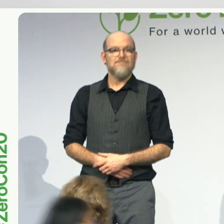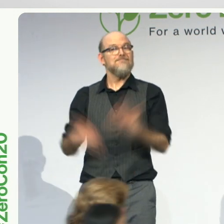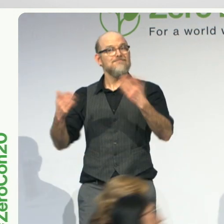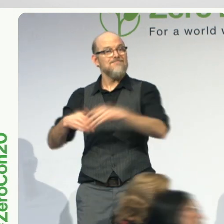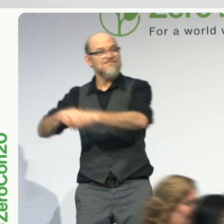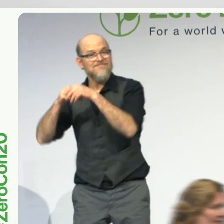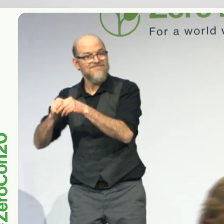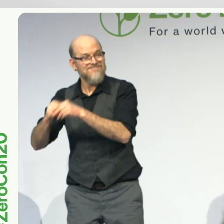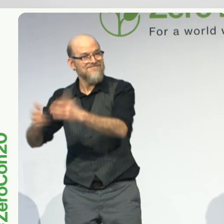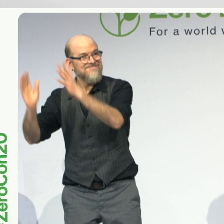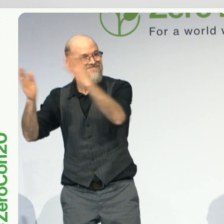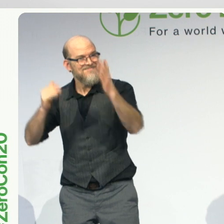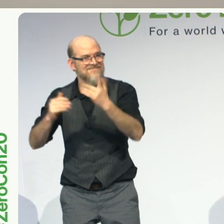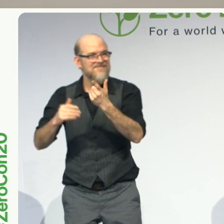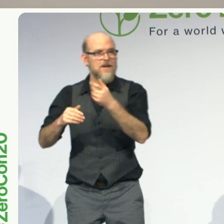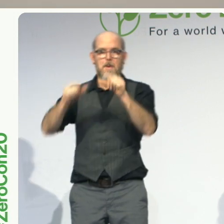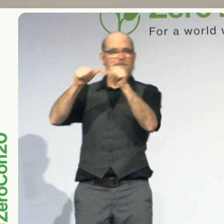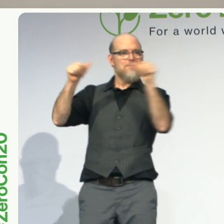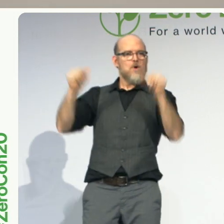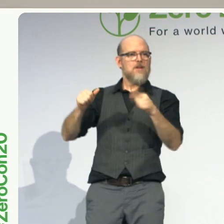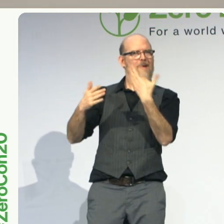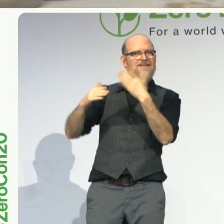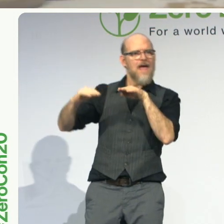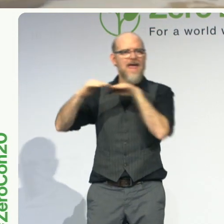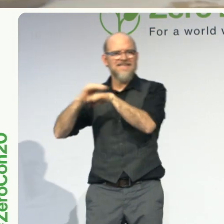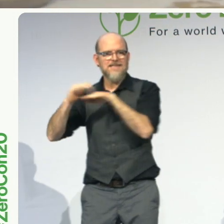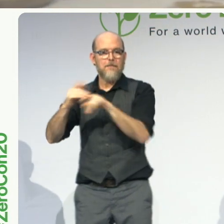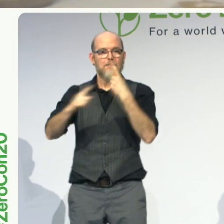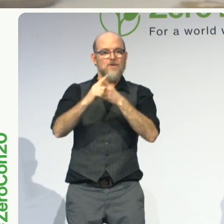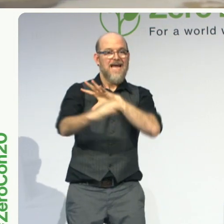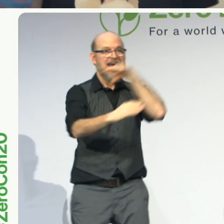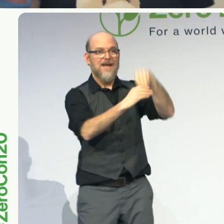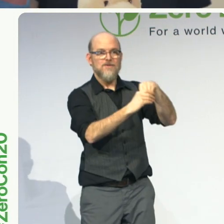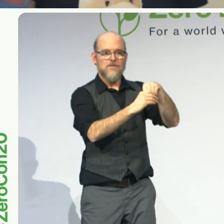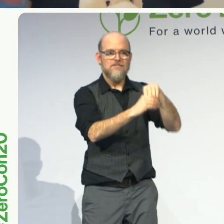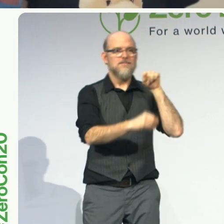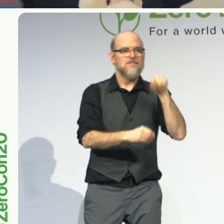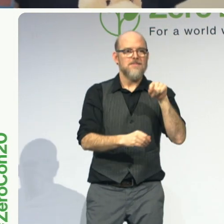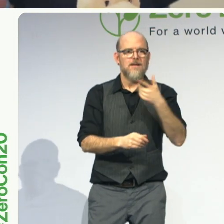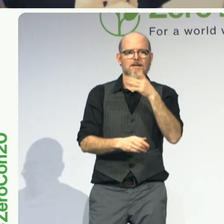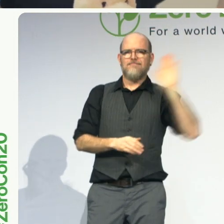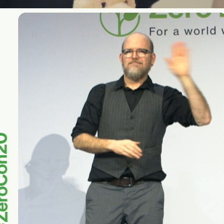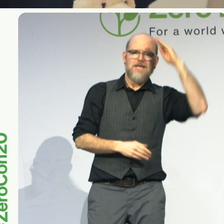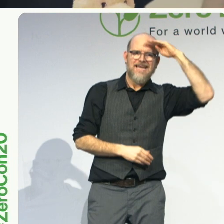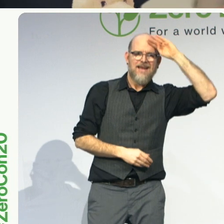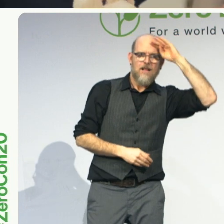Congratulations to the Access and Inclusion Model from the Department of Children and Youth Affairs in Ireland. The model is a government initiative